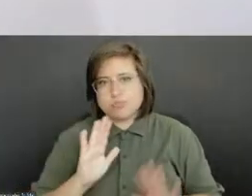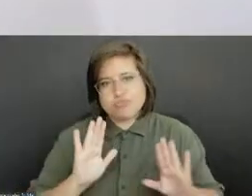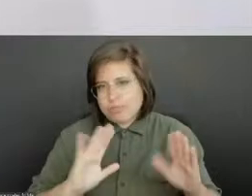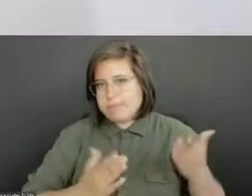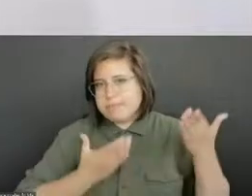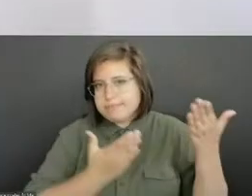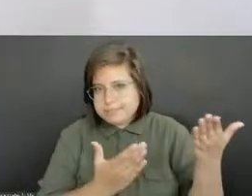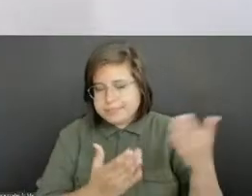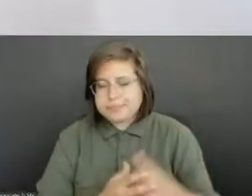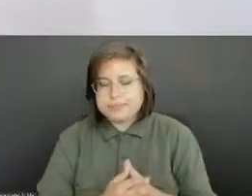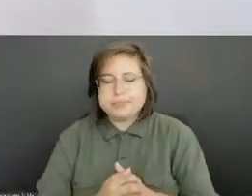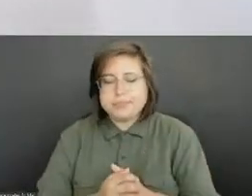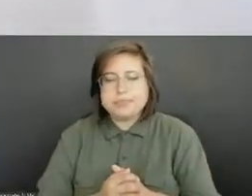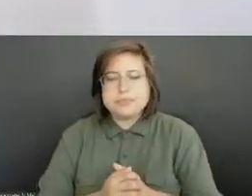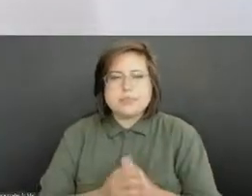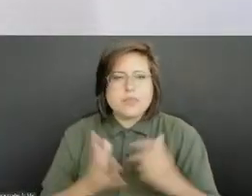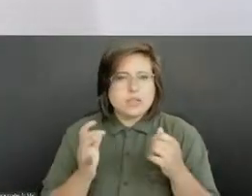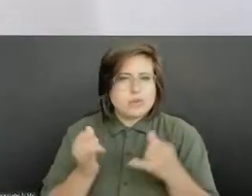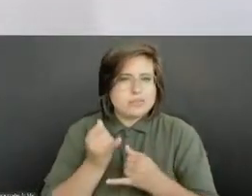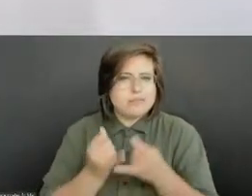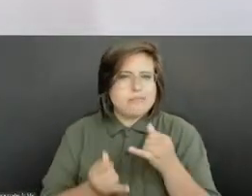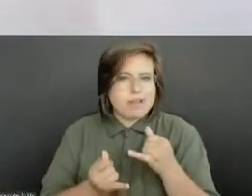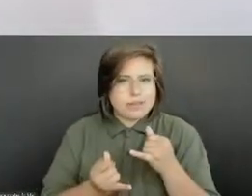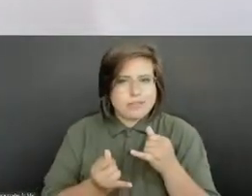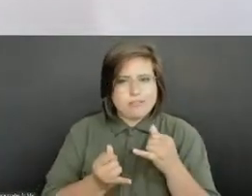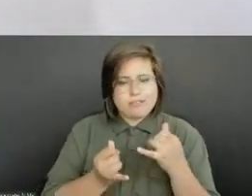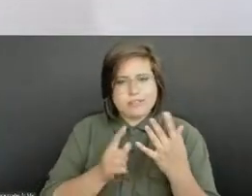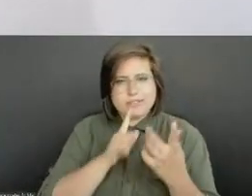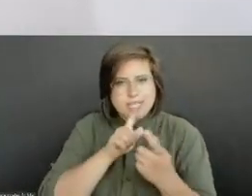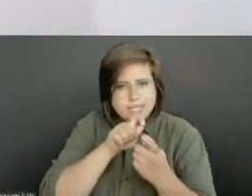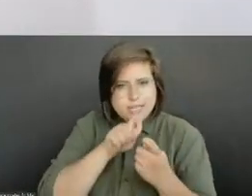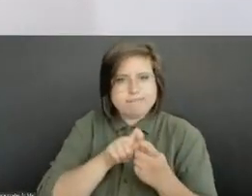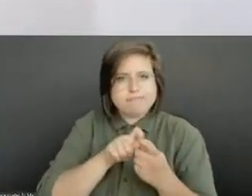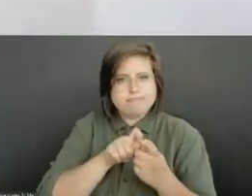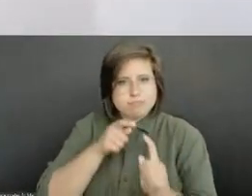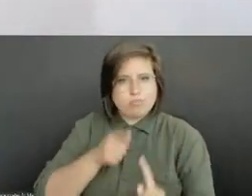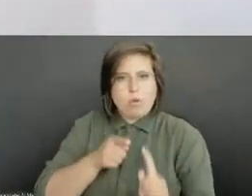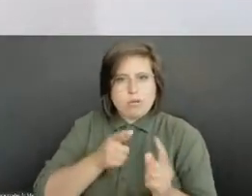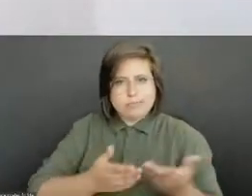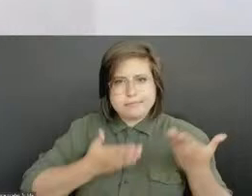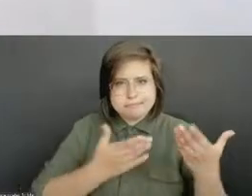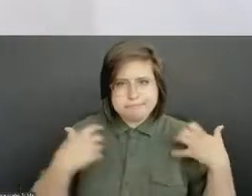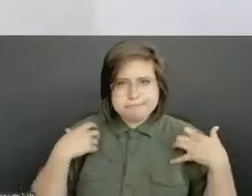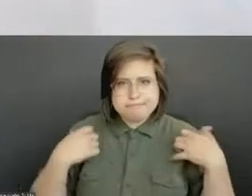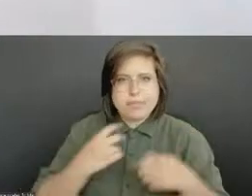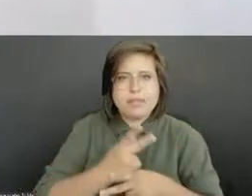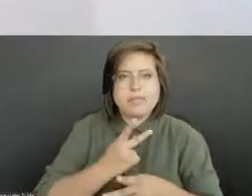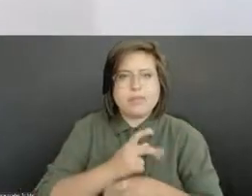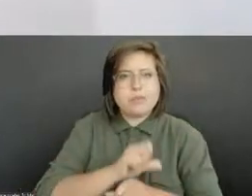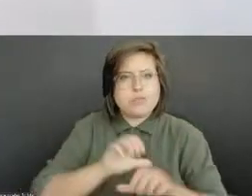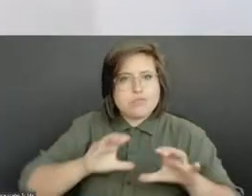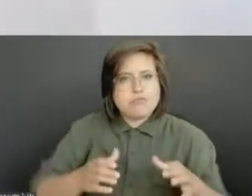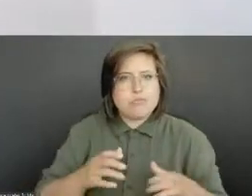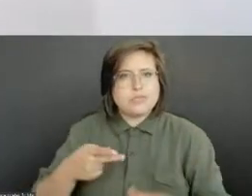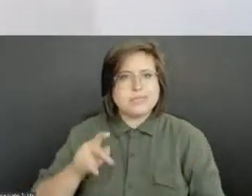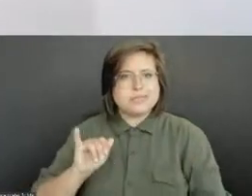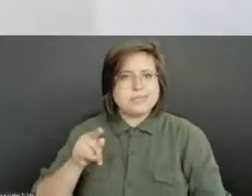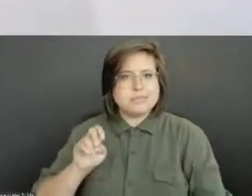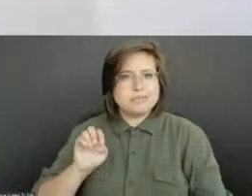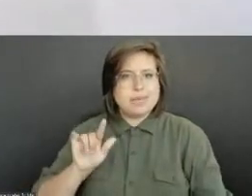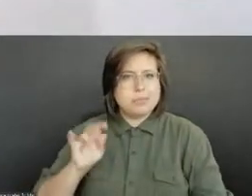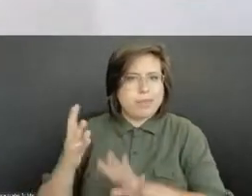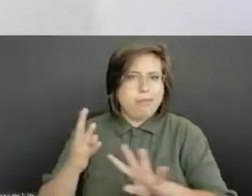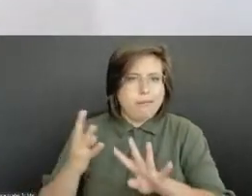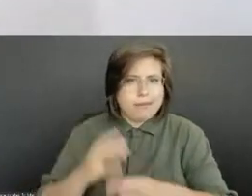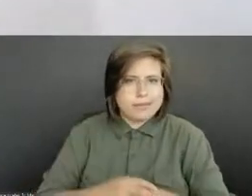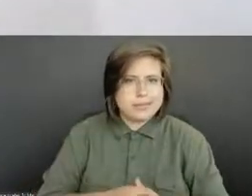just wanted to put a finer point on the recommendation about the healthcare workforce pipeline and just the